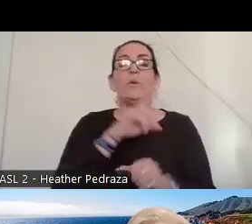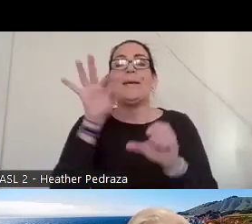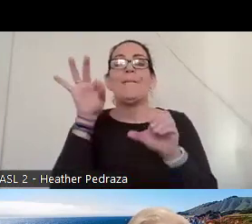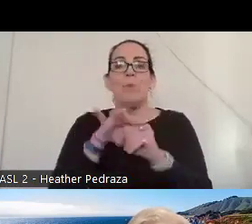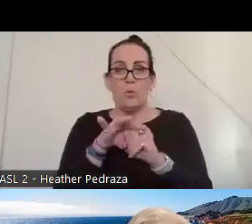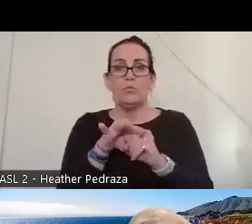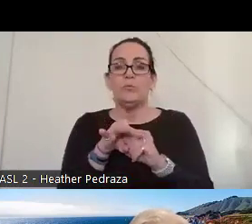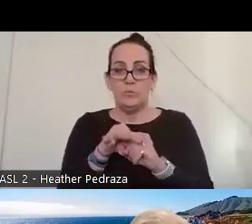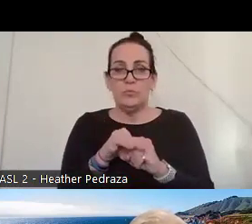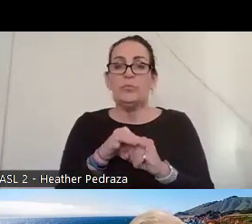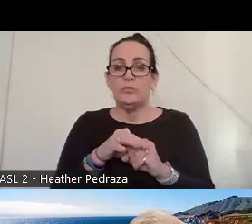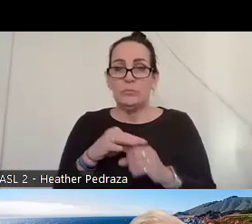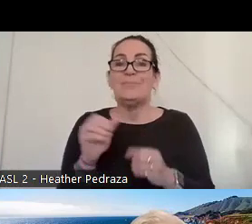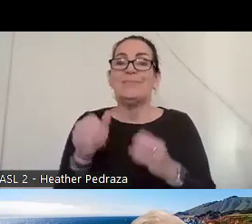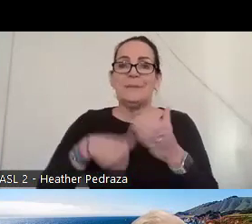slide.